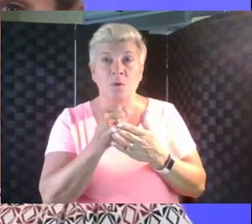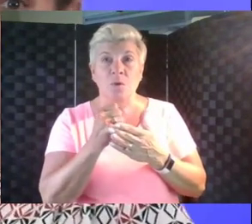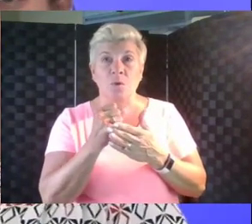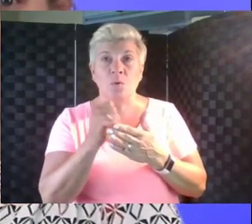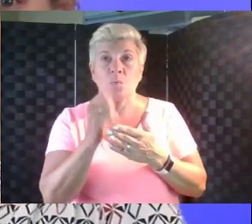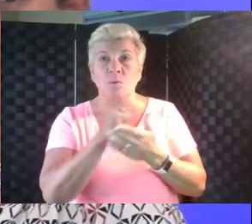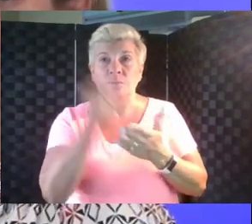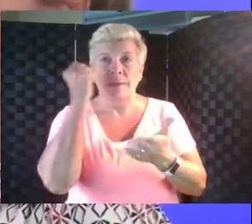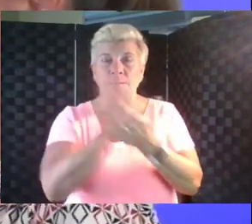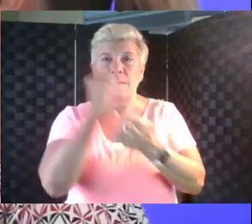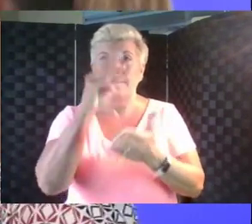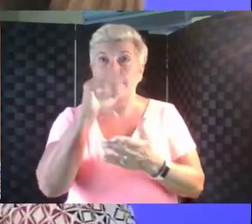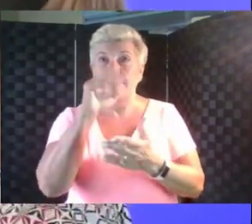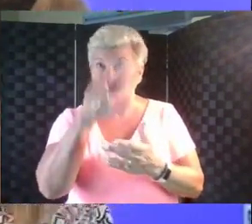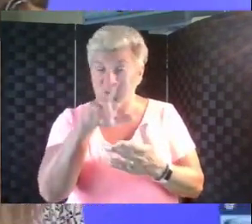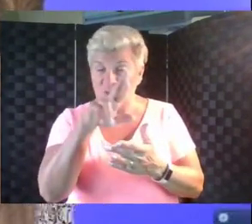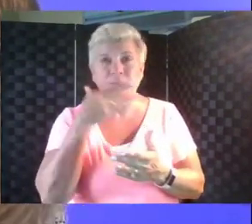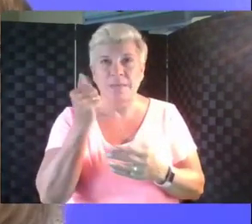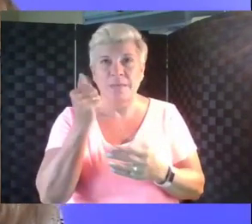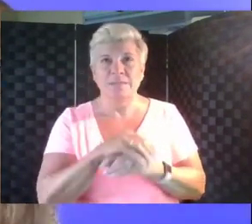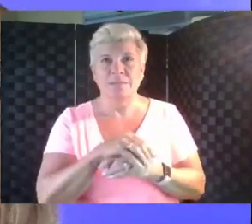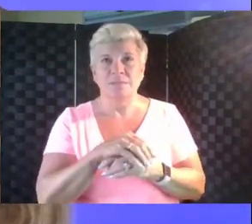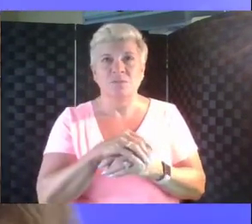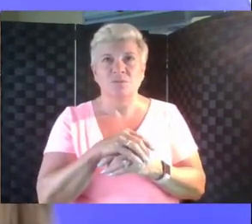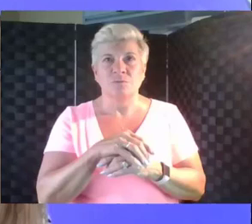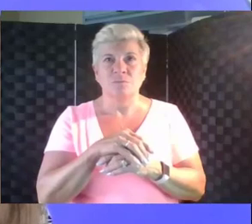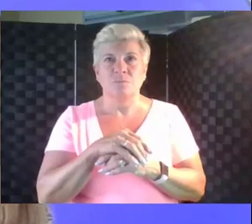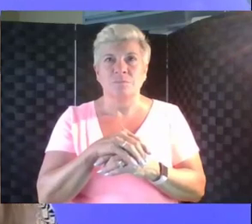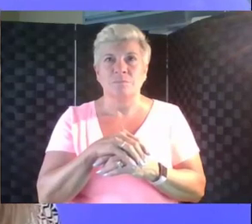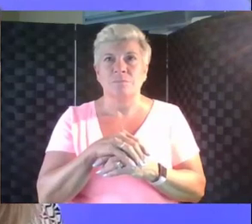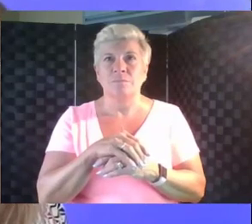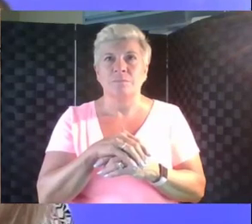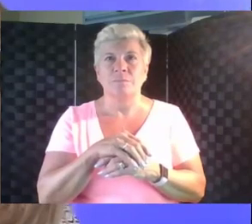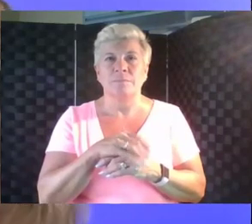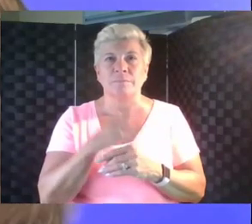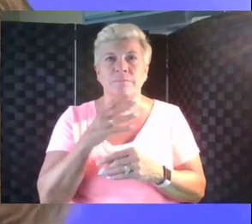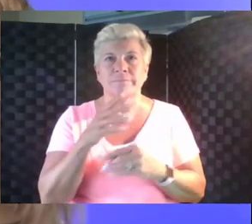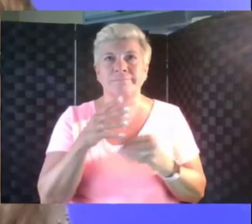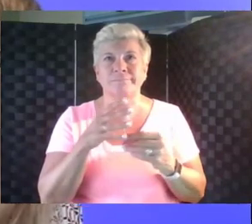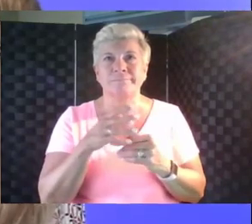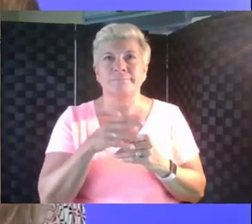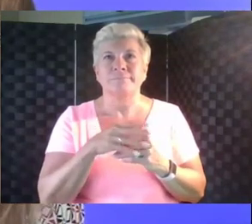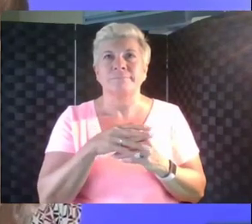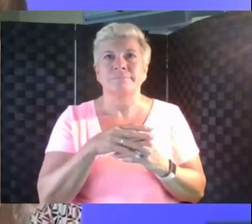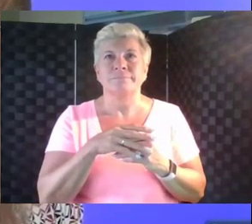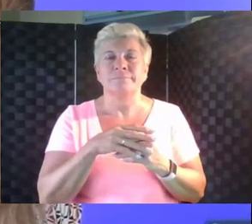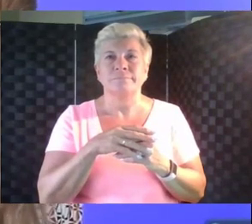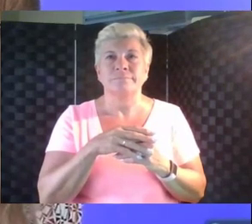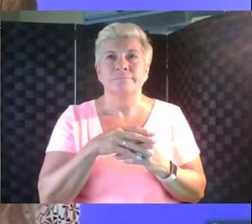You just drop that marker right down on it. So I'm just going to make my number. I'm going to pretend I got